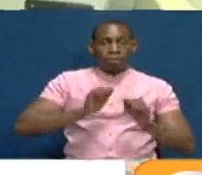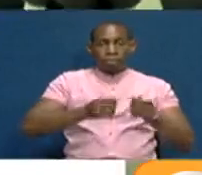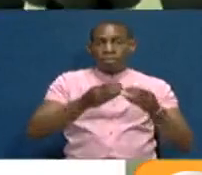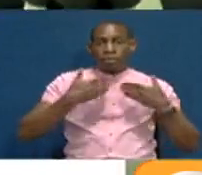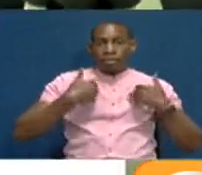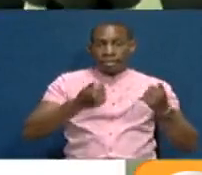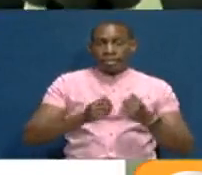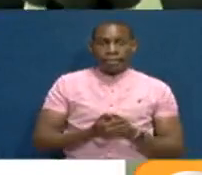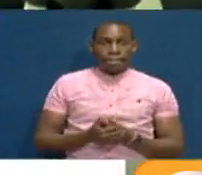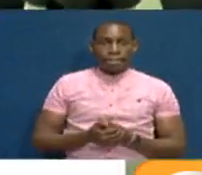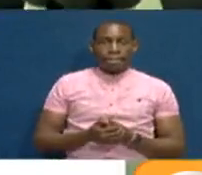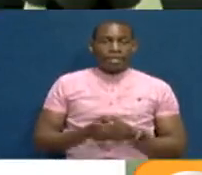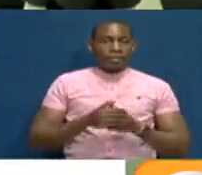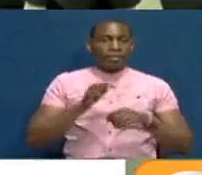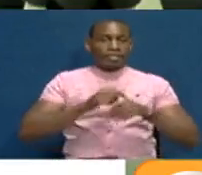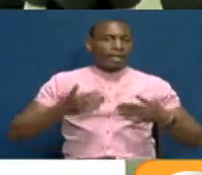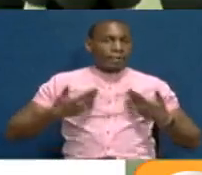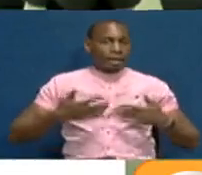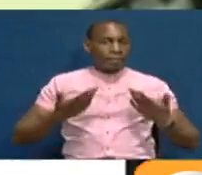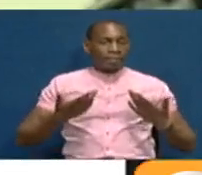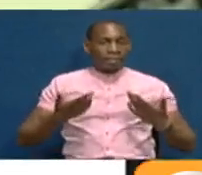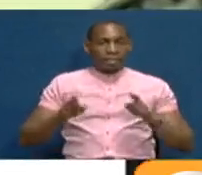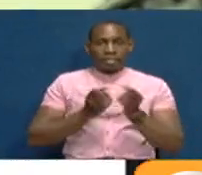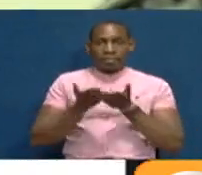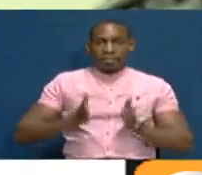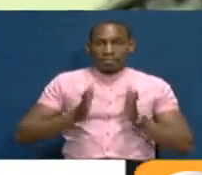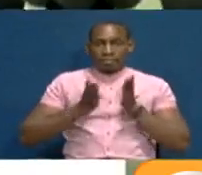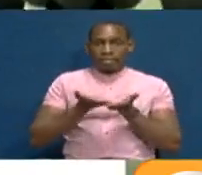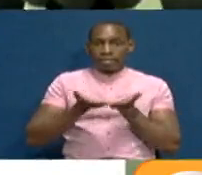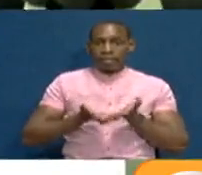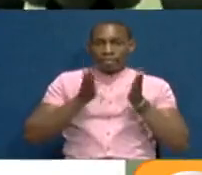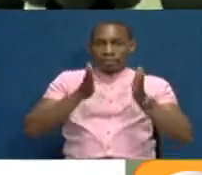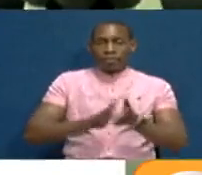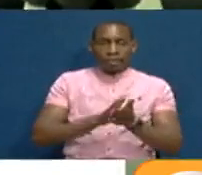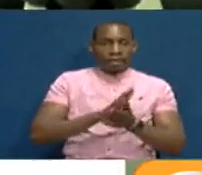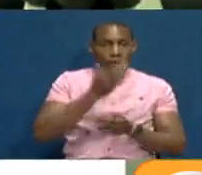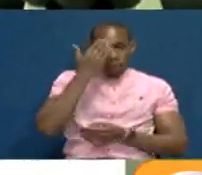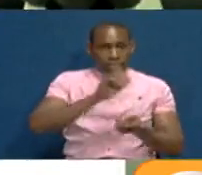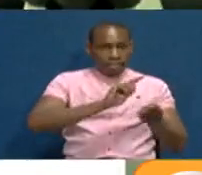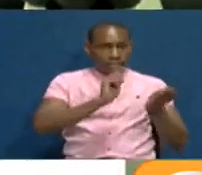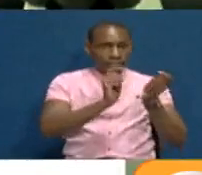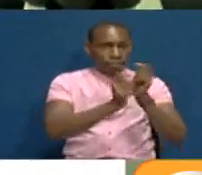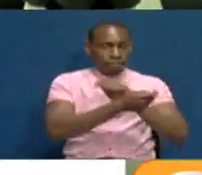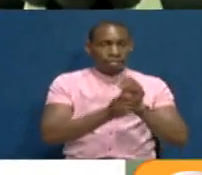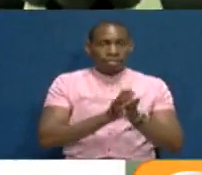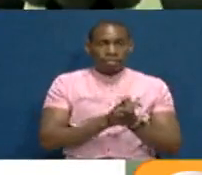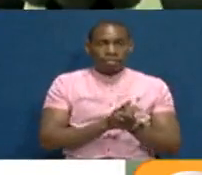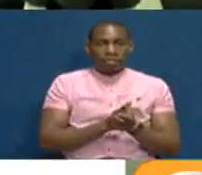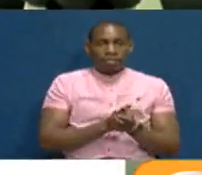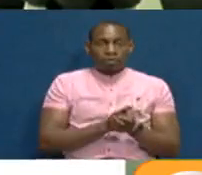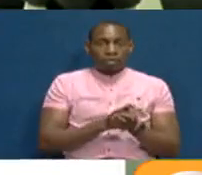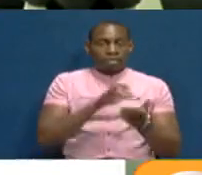treated. That's the happiest moment, even for me as a provider, because the transformation from that